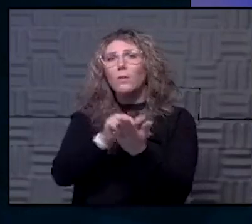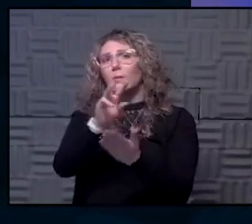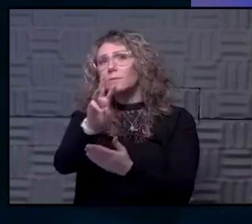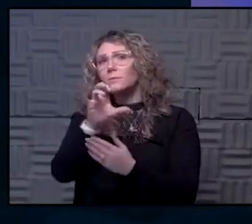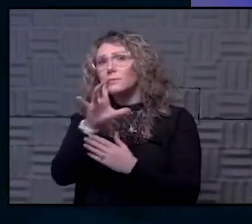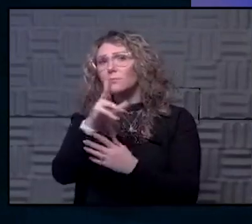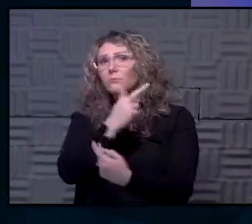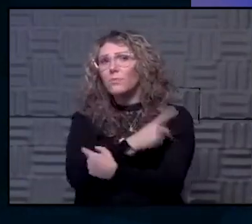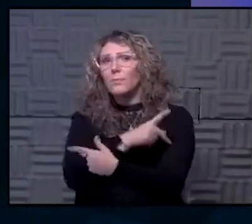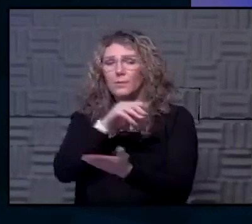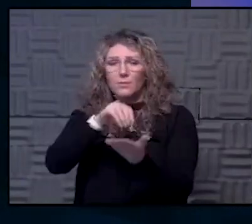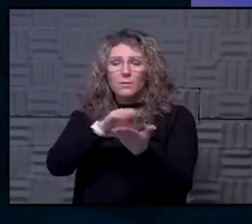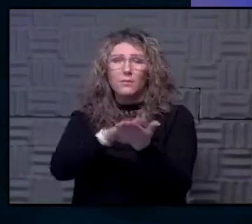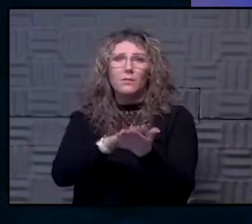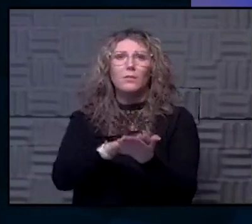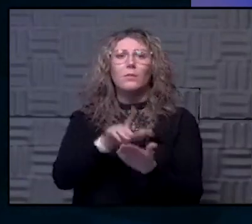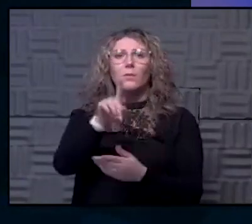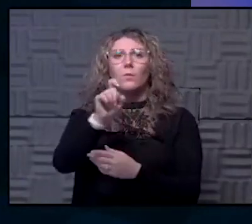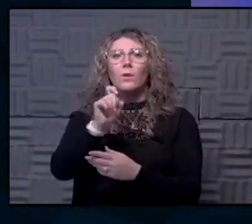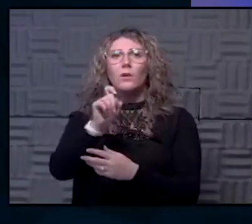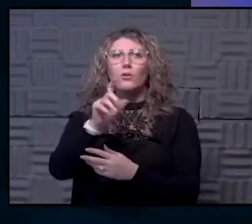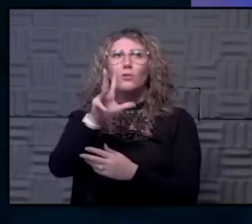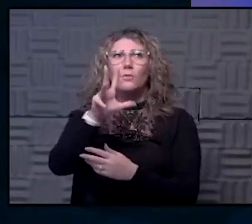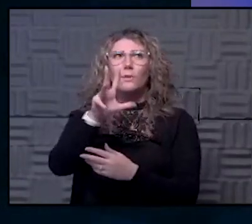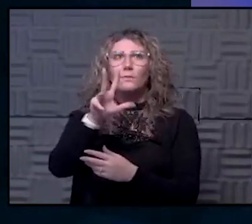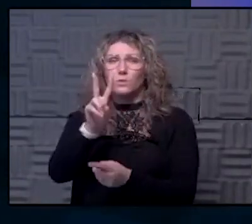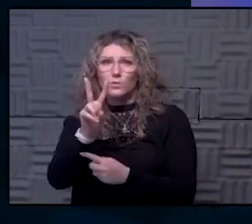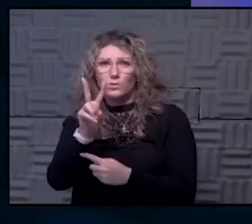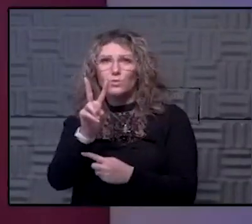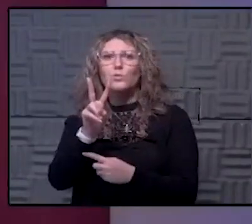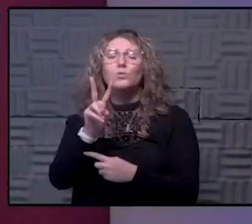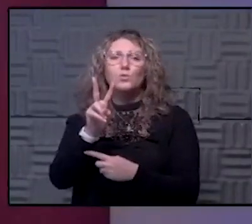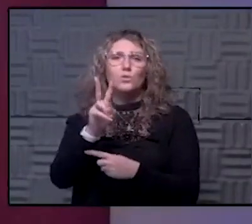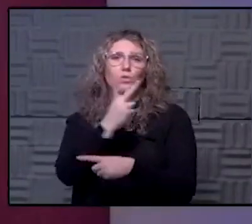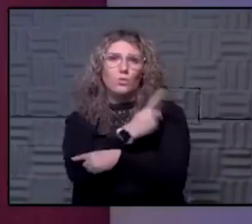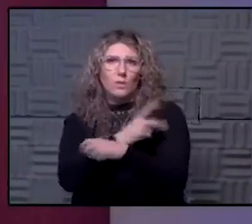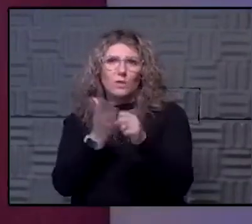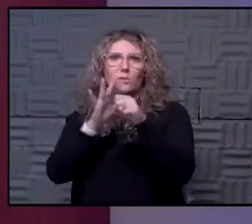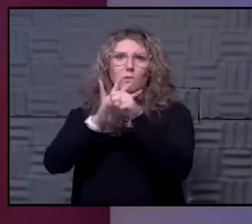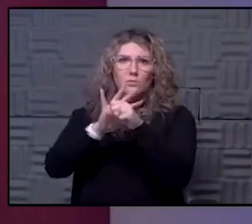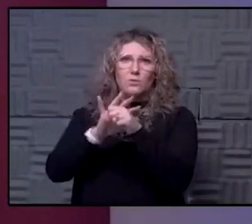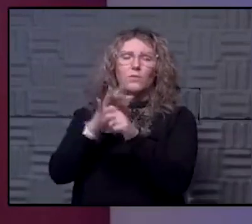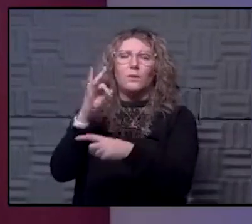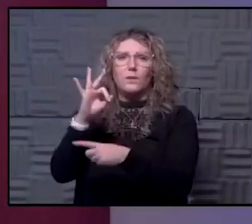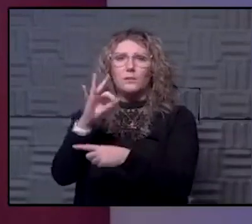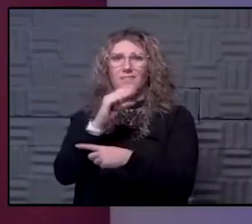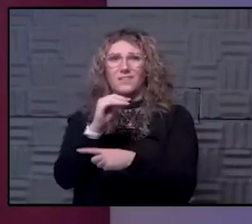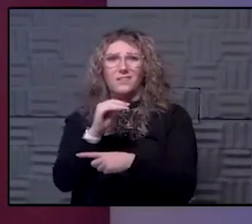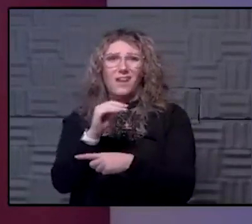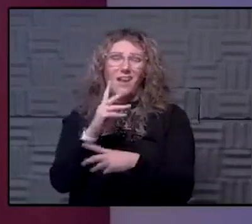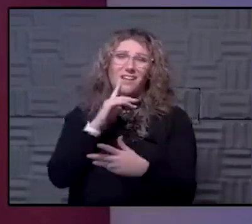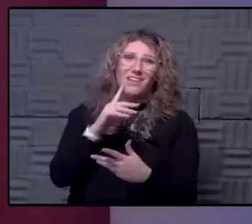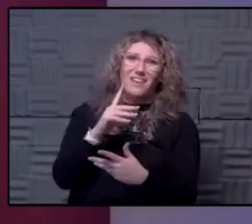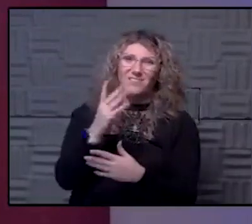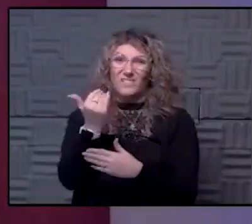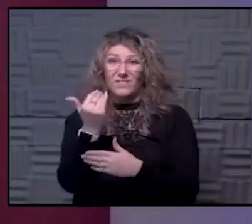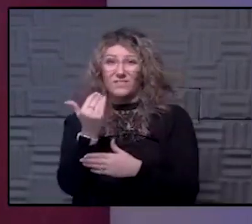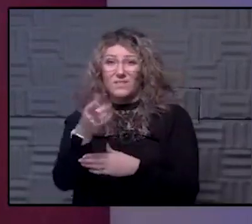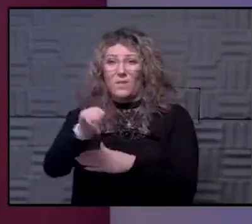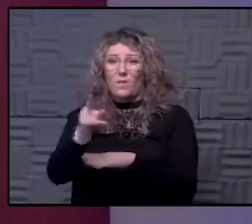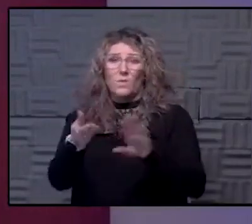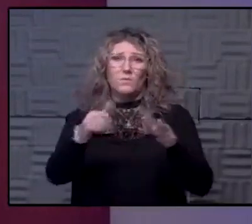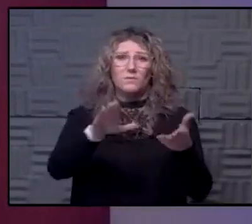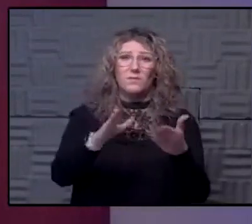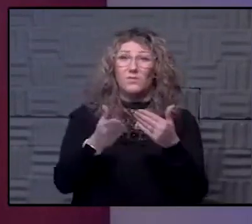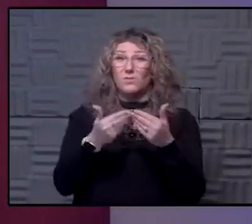We've documented 152 patients with COVID, and 15 of those have died, so it's almost a 10% death